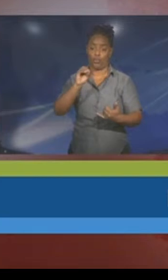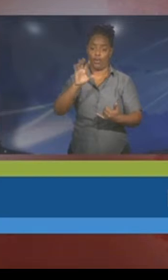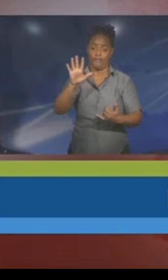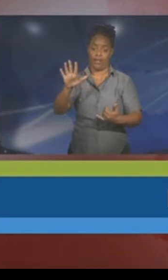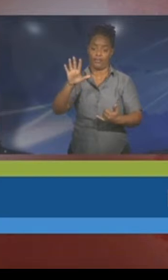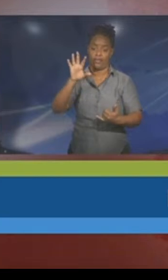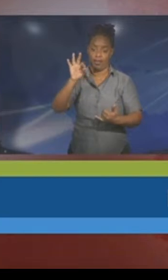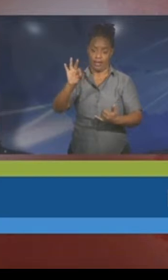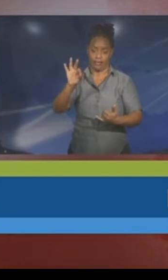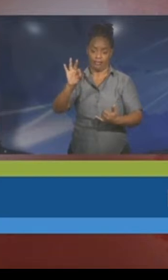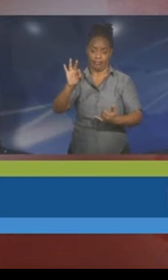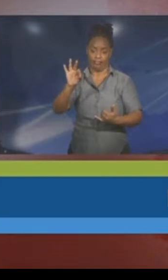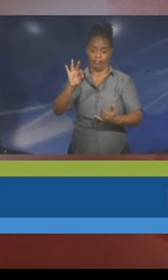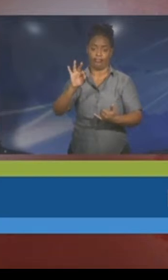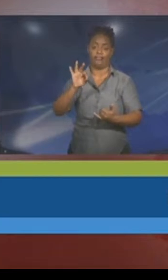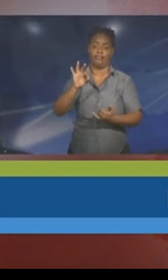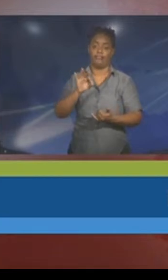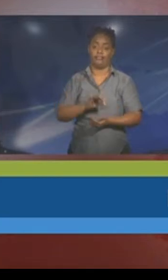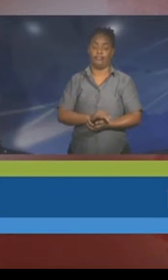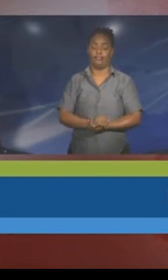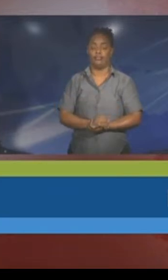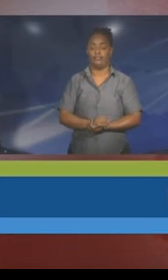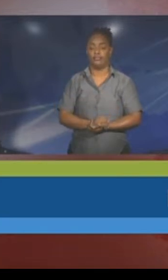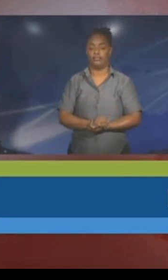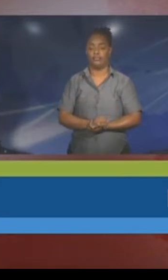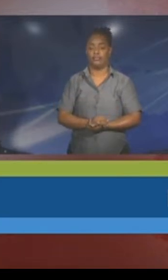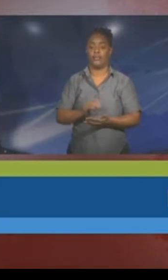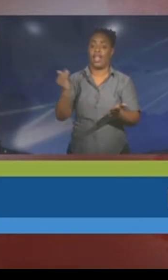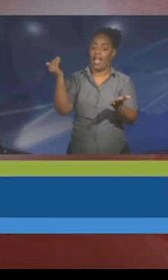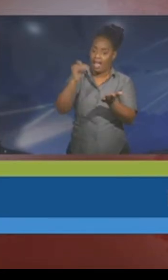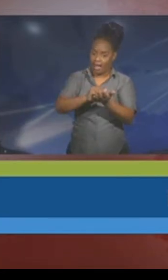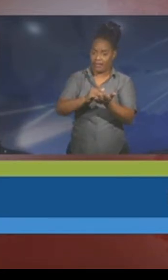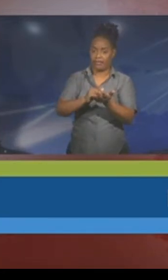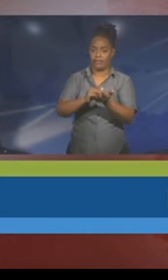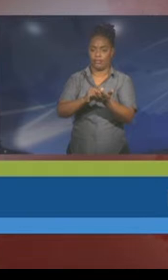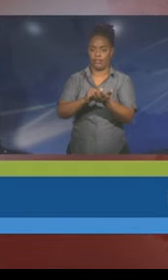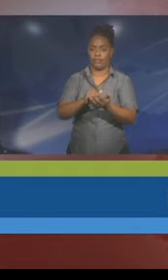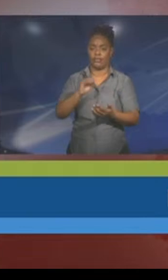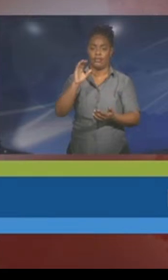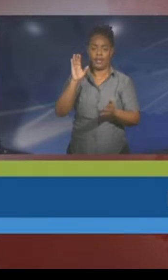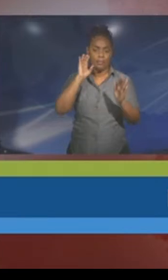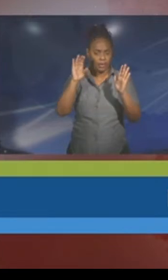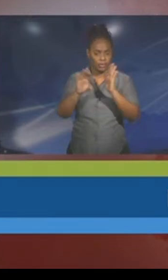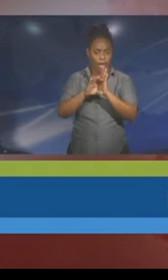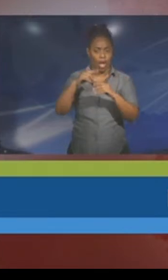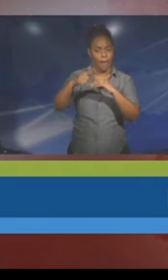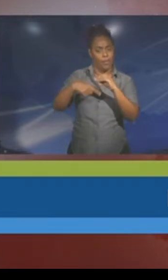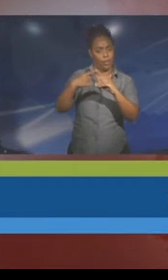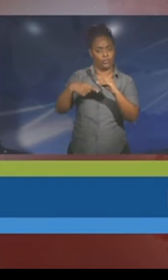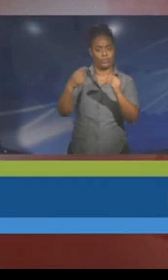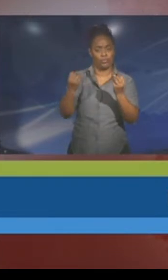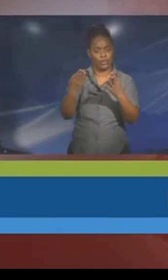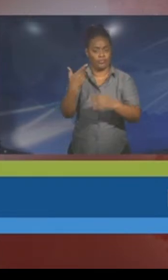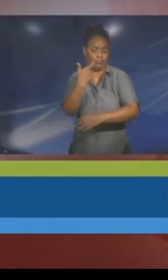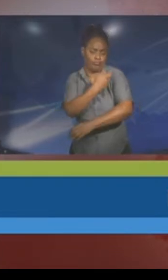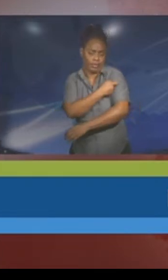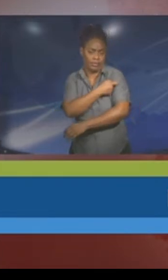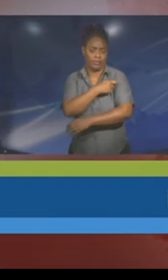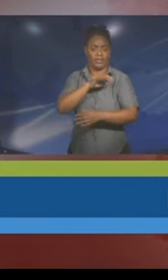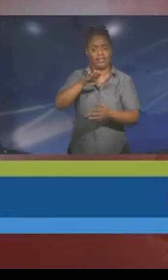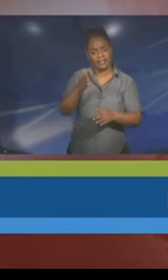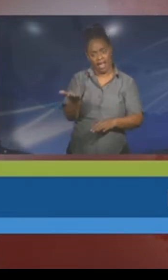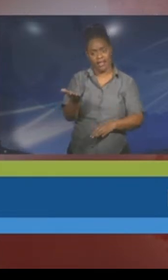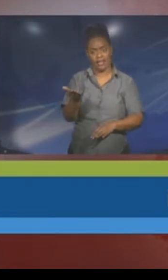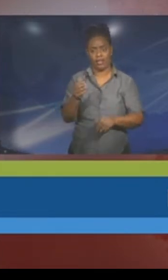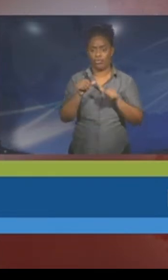And again, the graphic related to vaccination status and hospitalization, as well as that related to vaccination, and that remains very